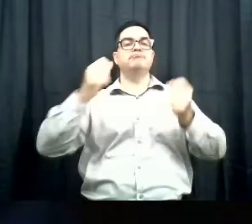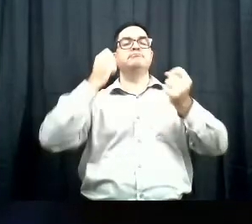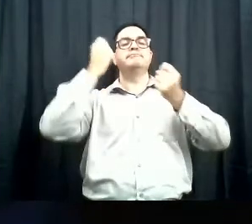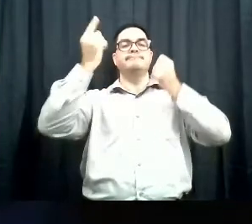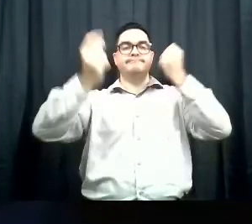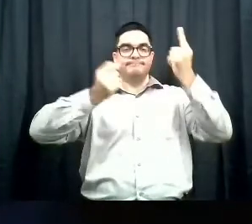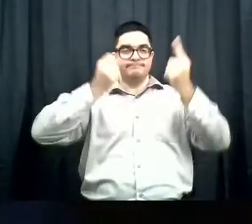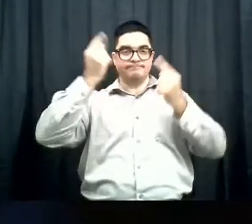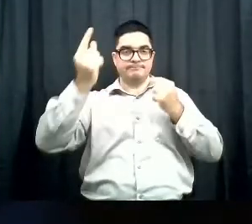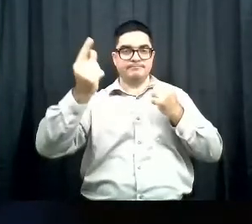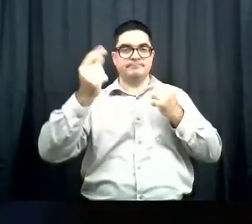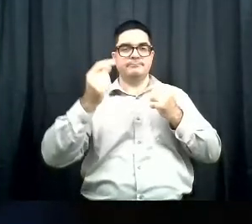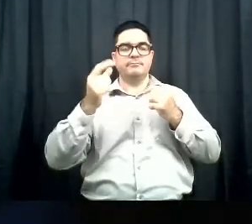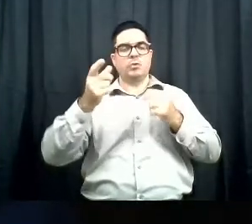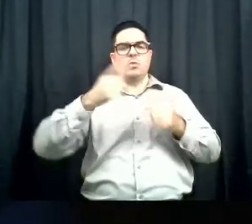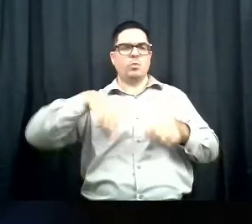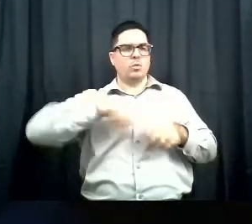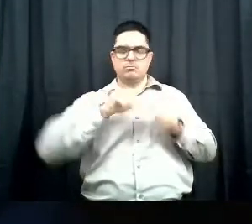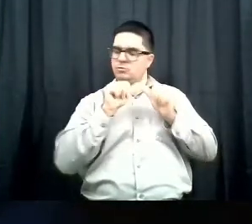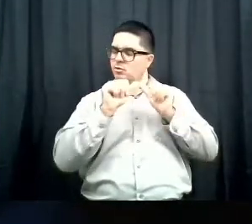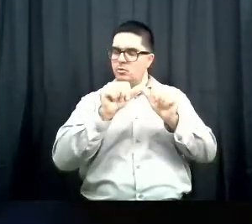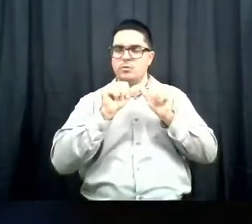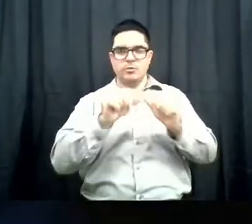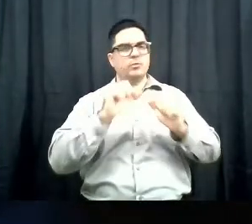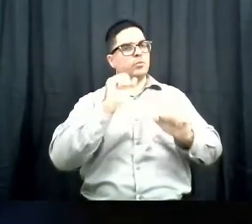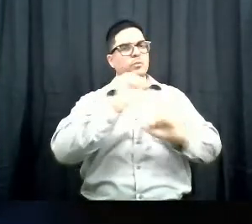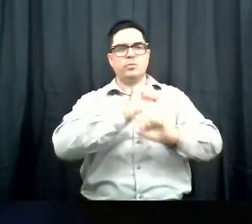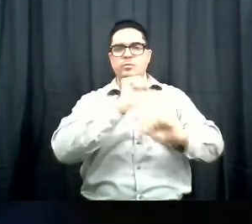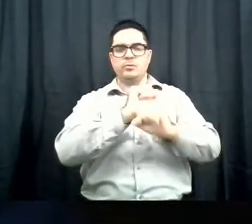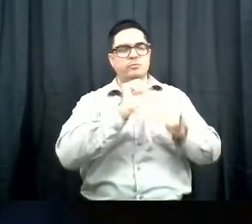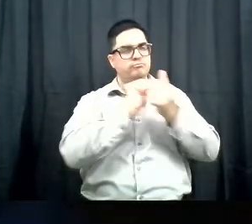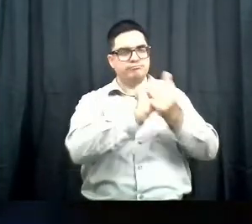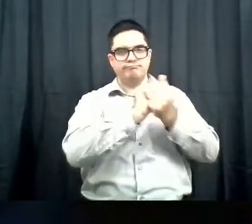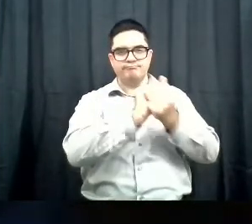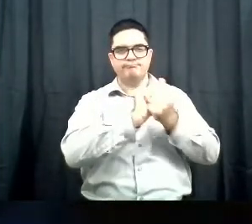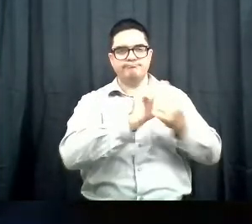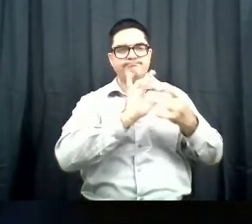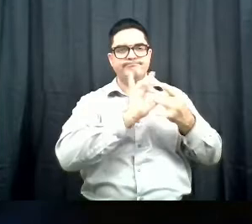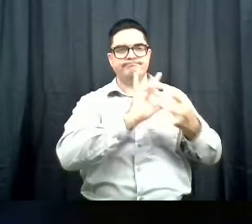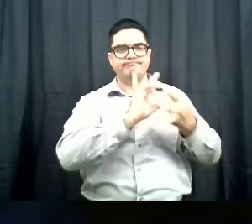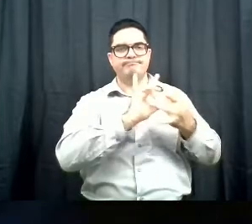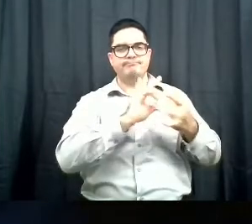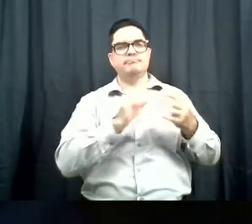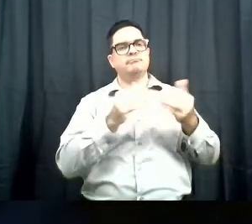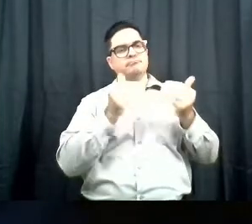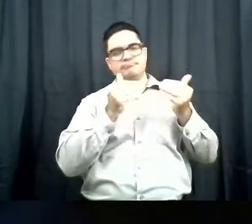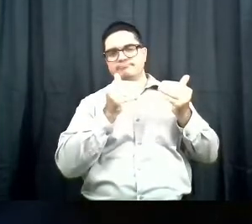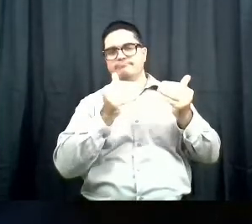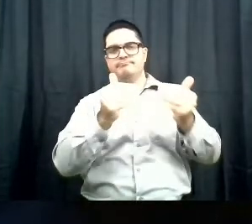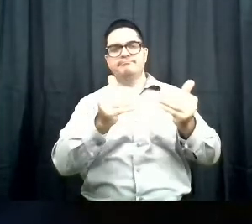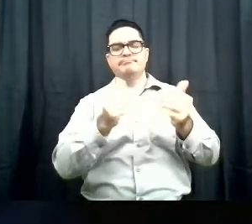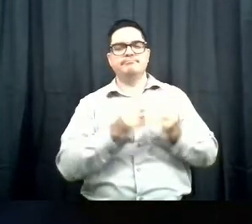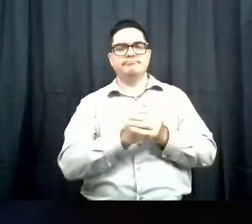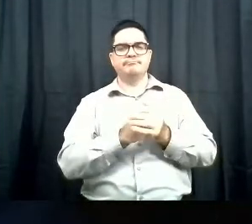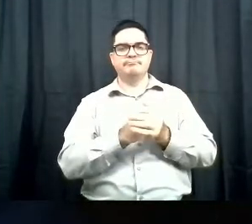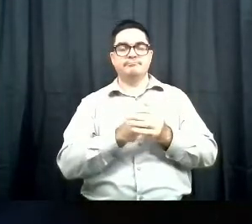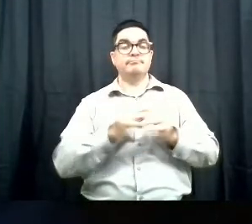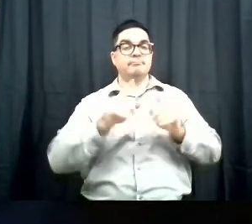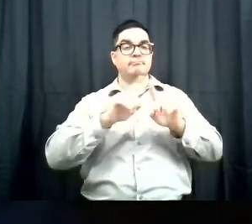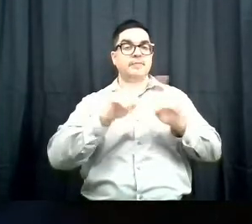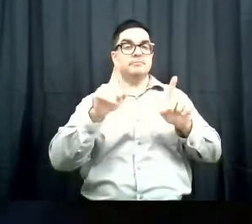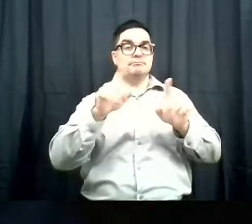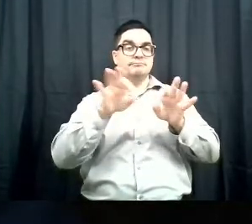to collaborate. We expect to be able to move forward from this. However, I think that we need to provide certainty to the